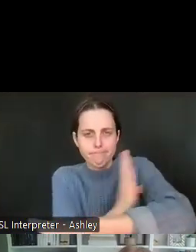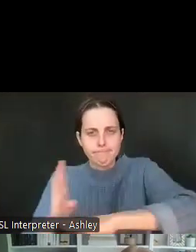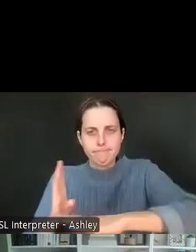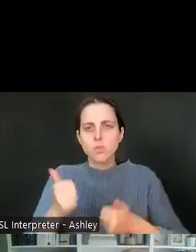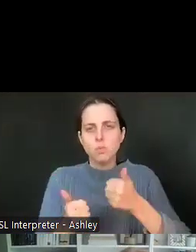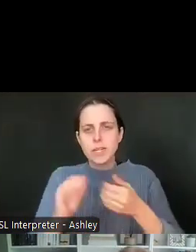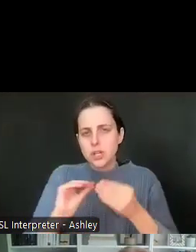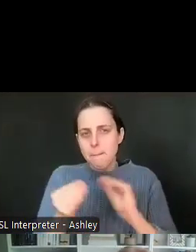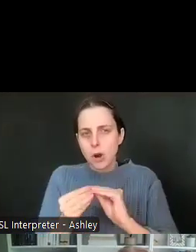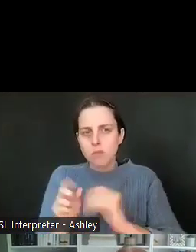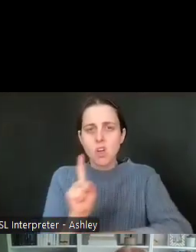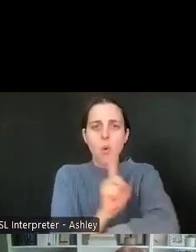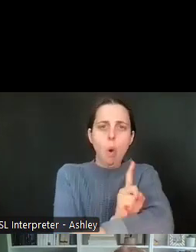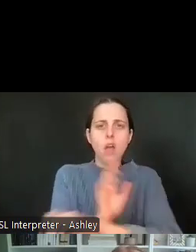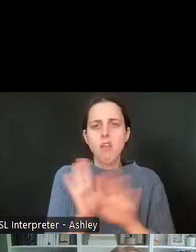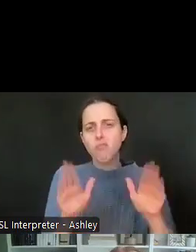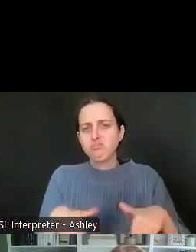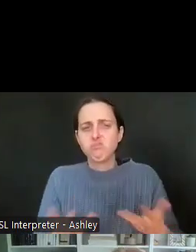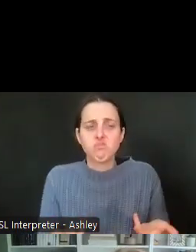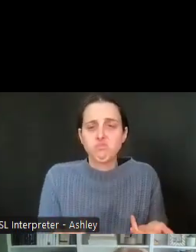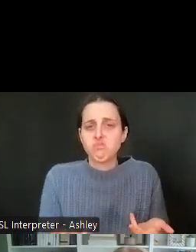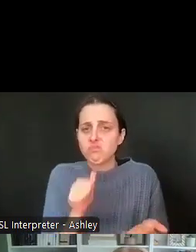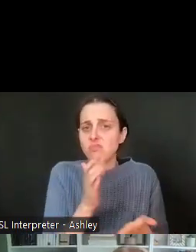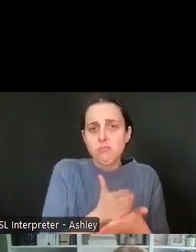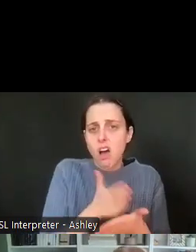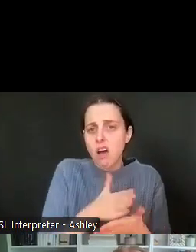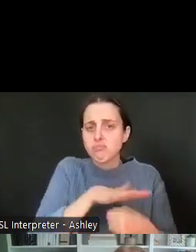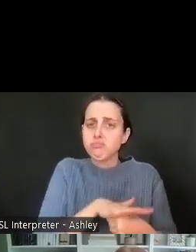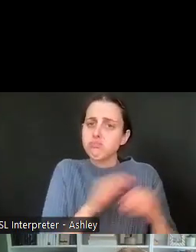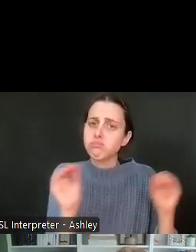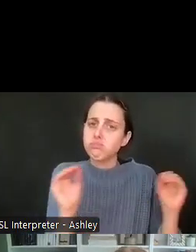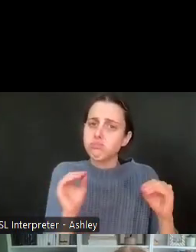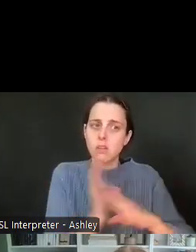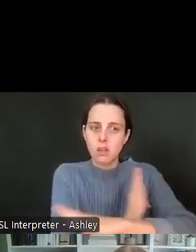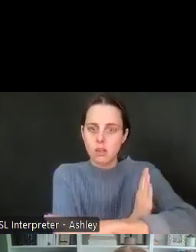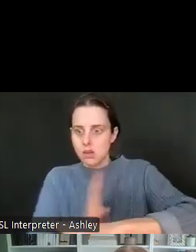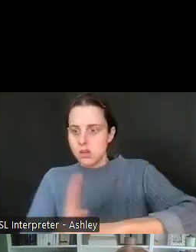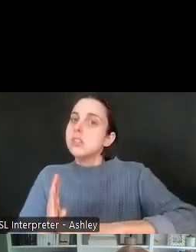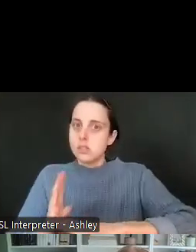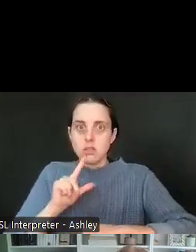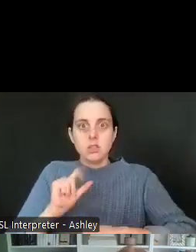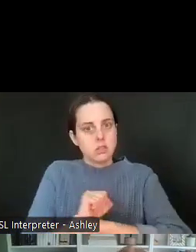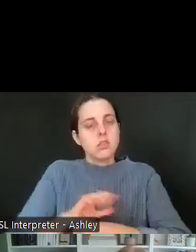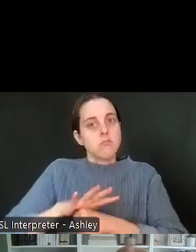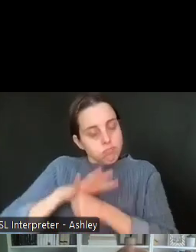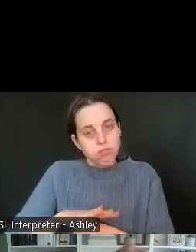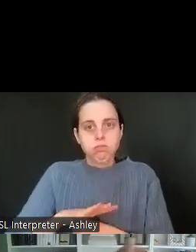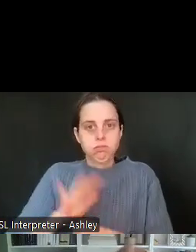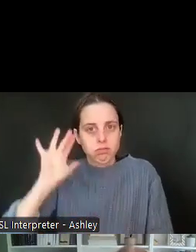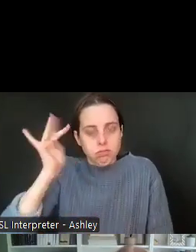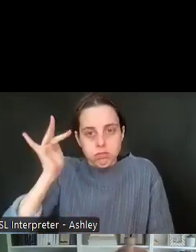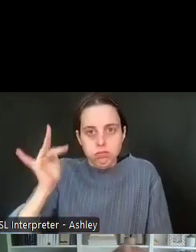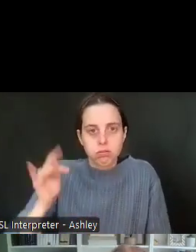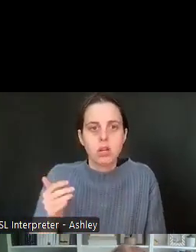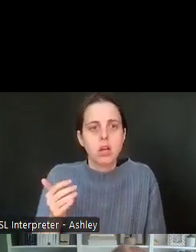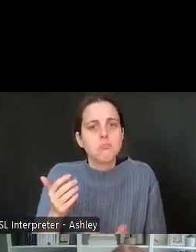is incredibly bothered. How bothersome has your stress been? And if you're